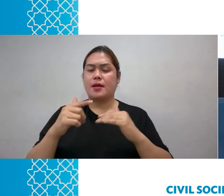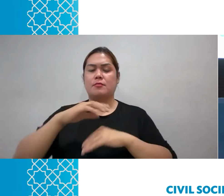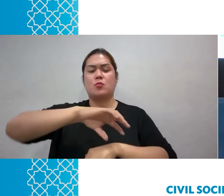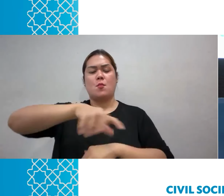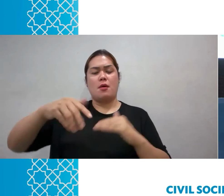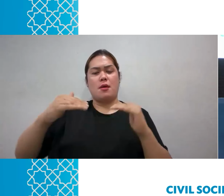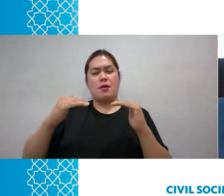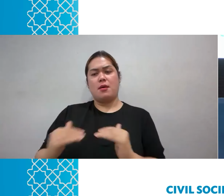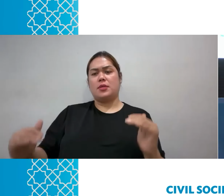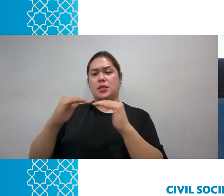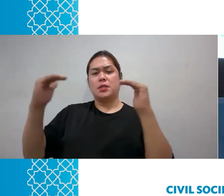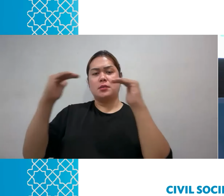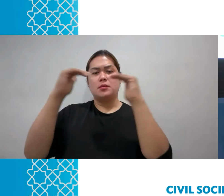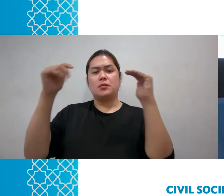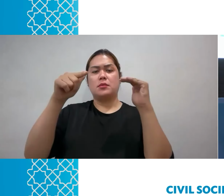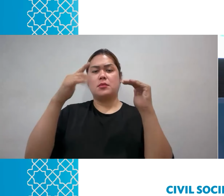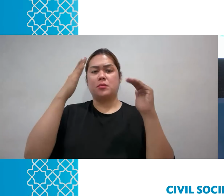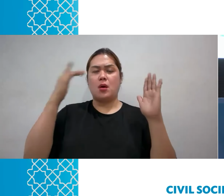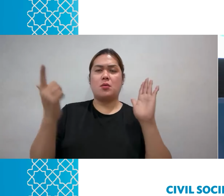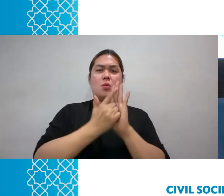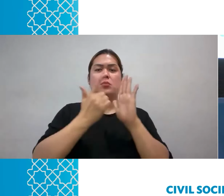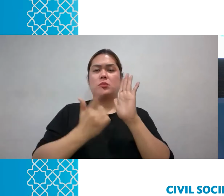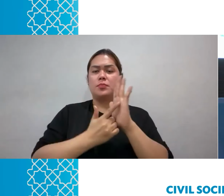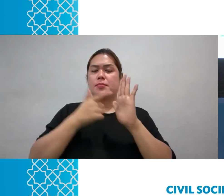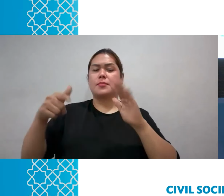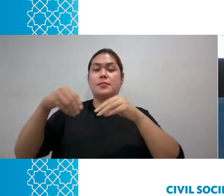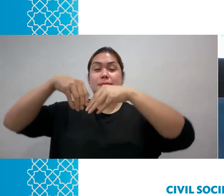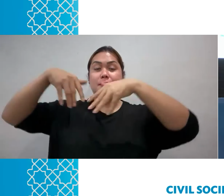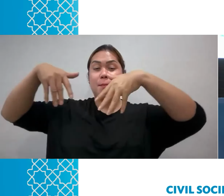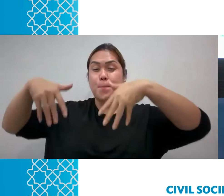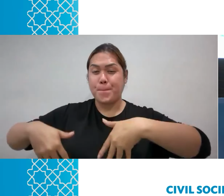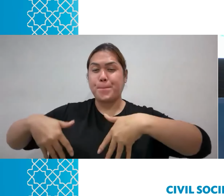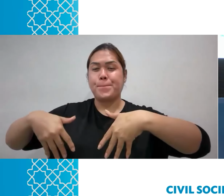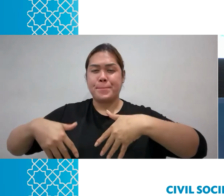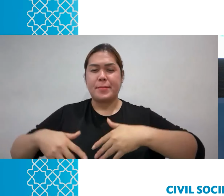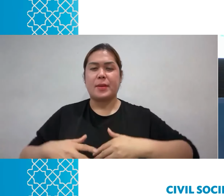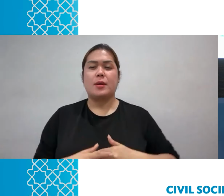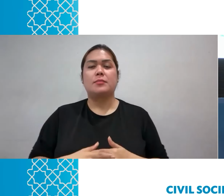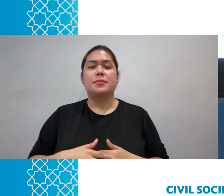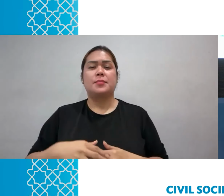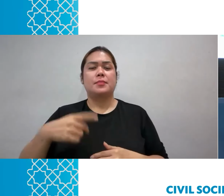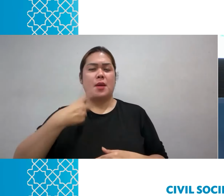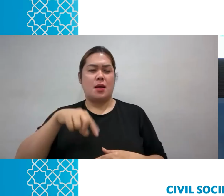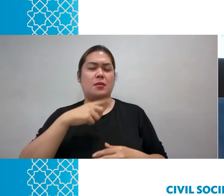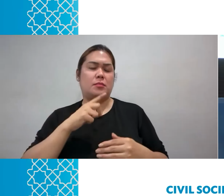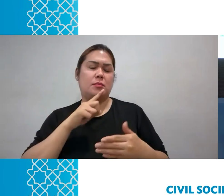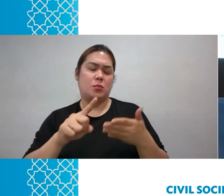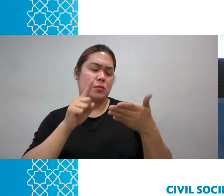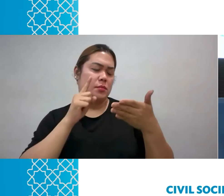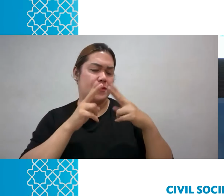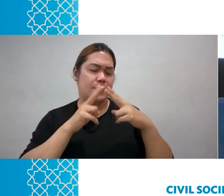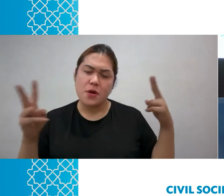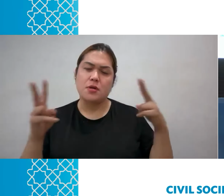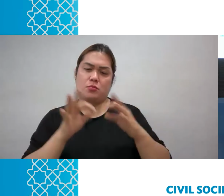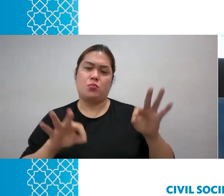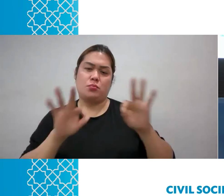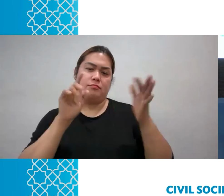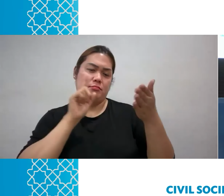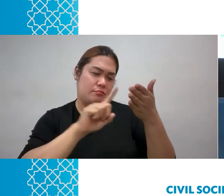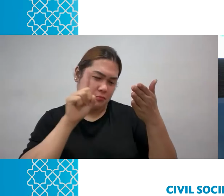legal frameworks at country level and so on are also very critical. But